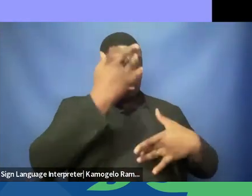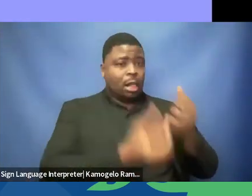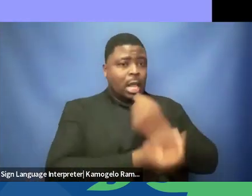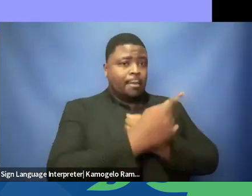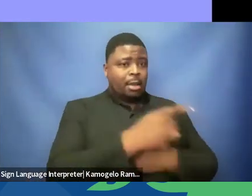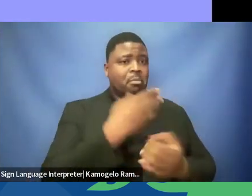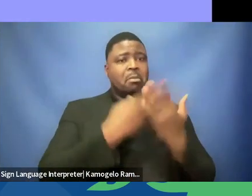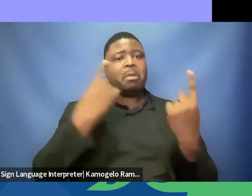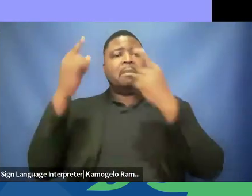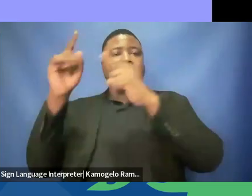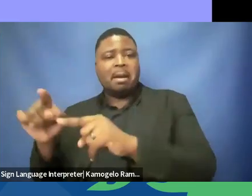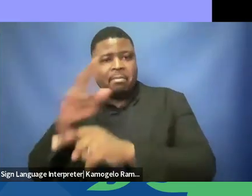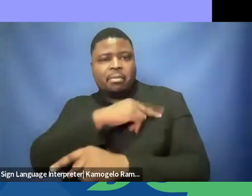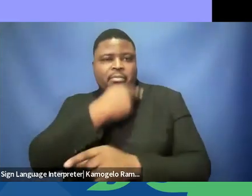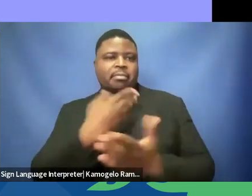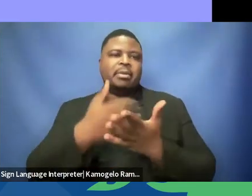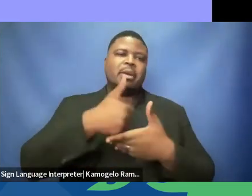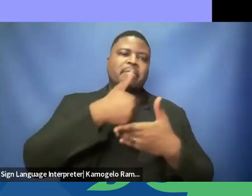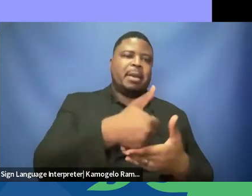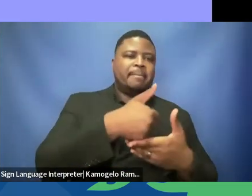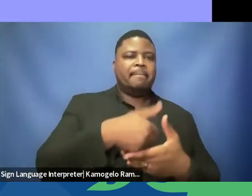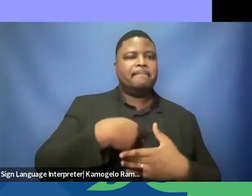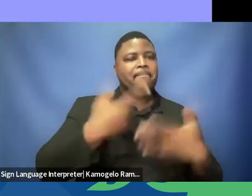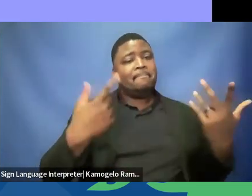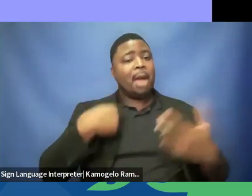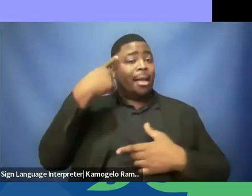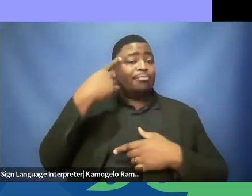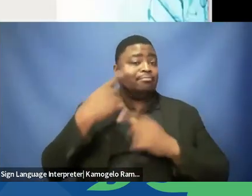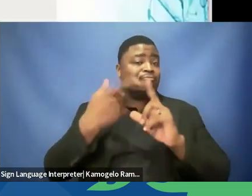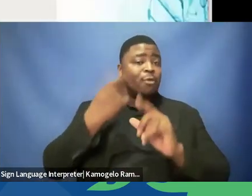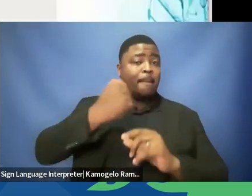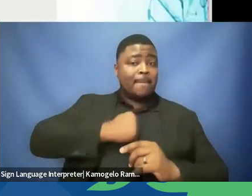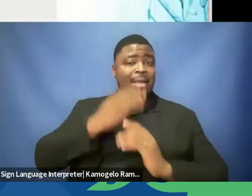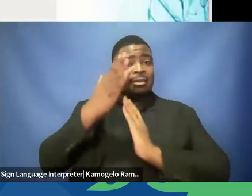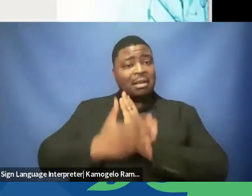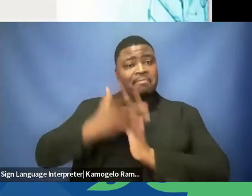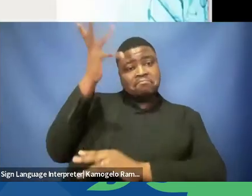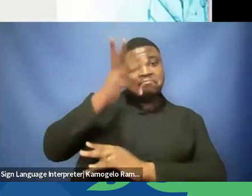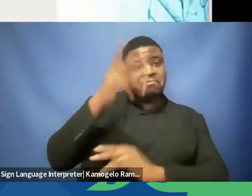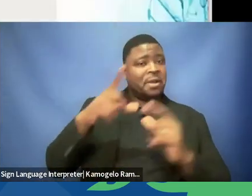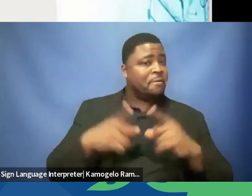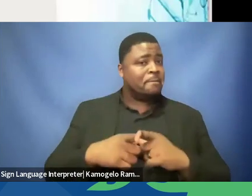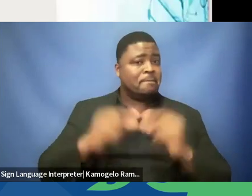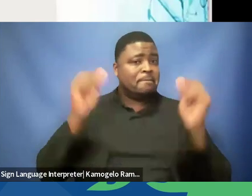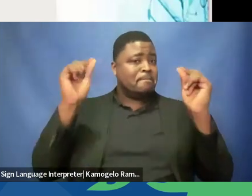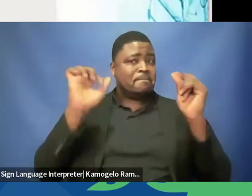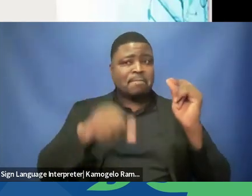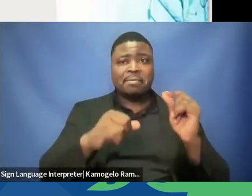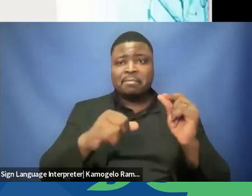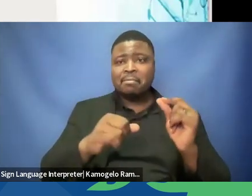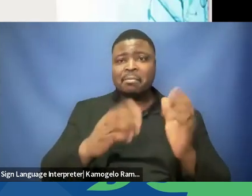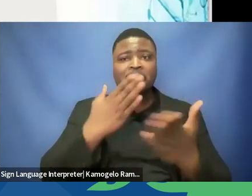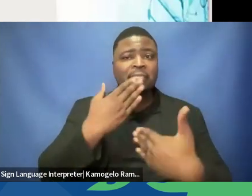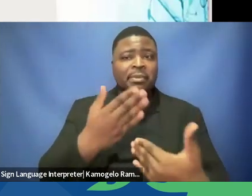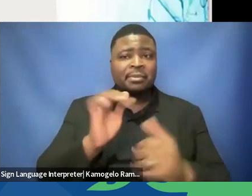I think I am done, unless there is a question. Hi, Darlene. Thank you so